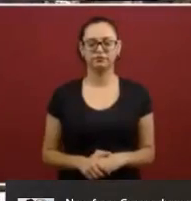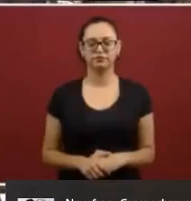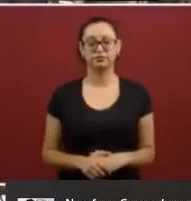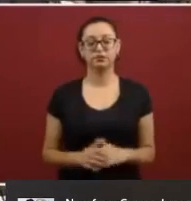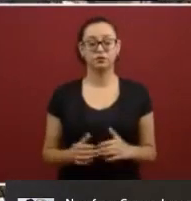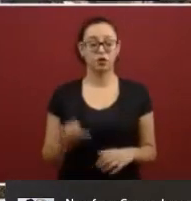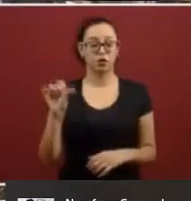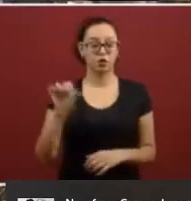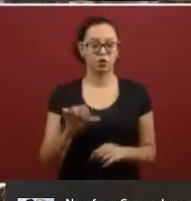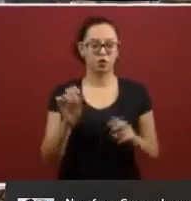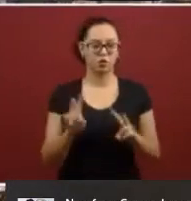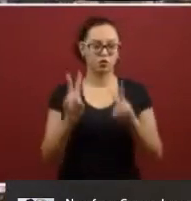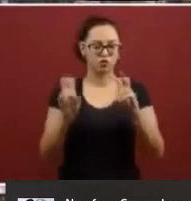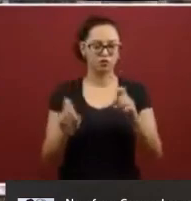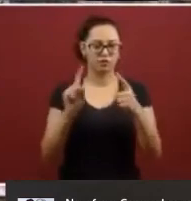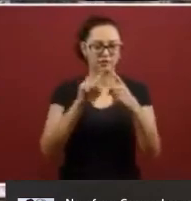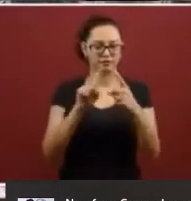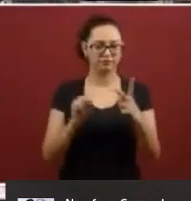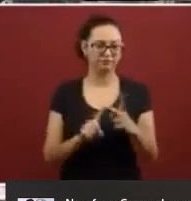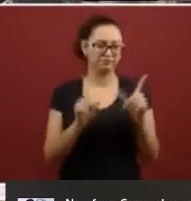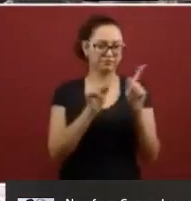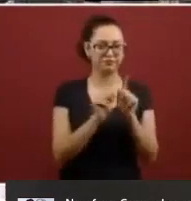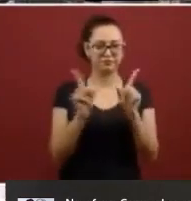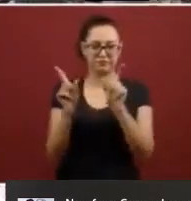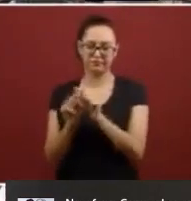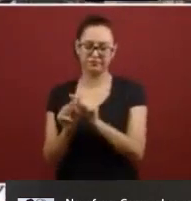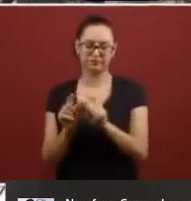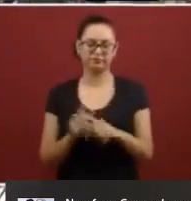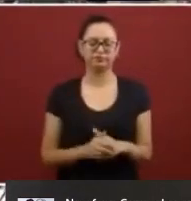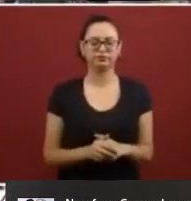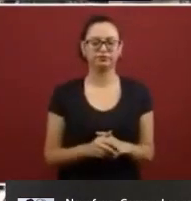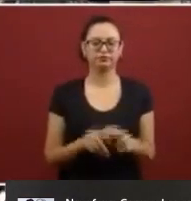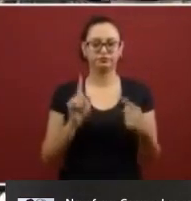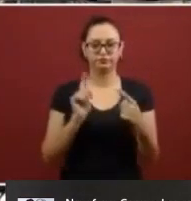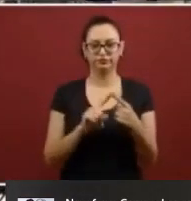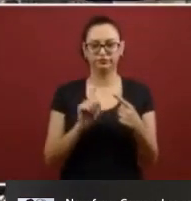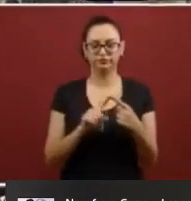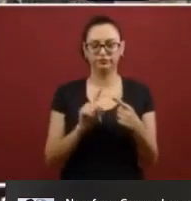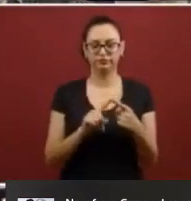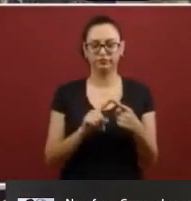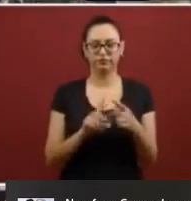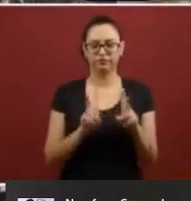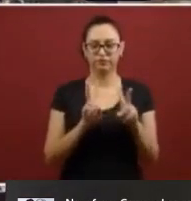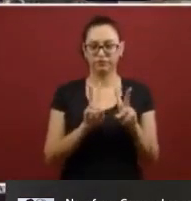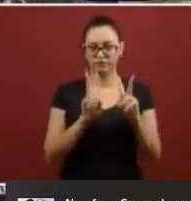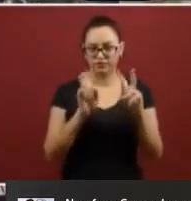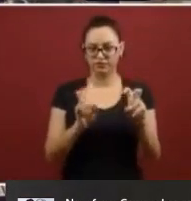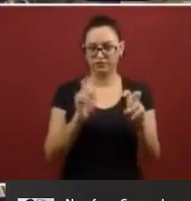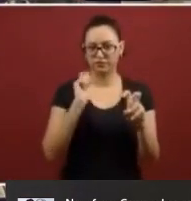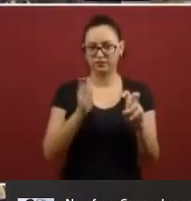oh my goodness. We will be touching on two brief